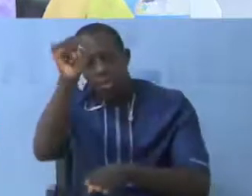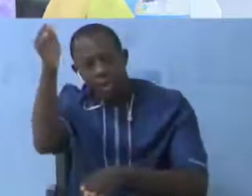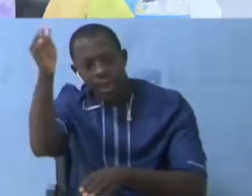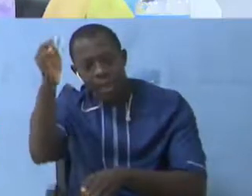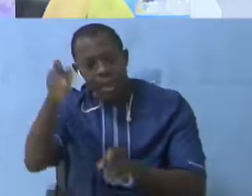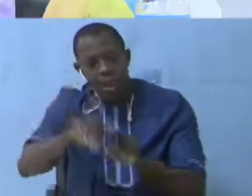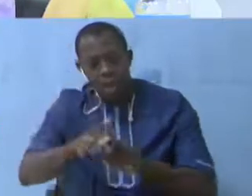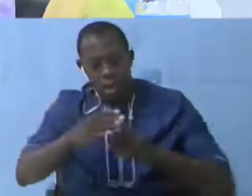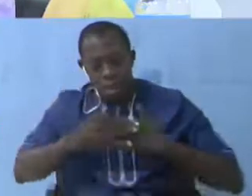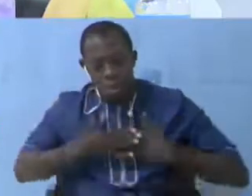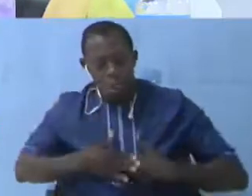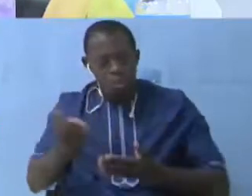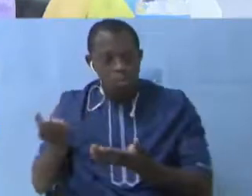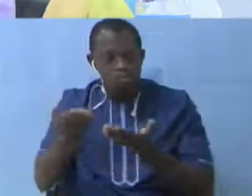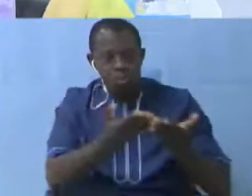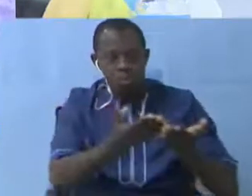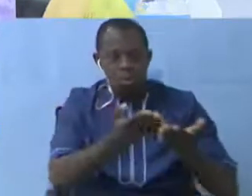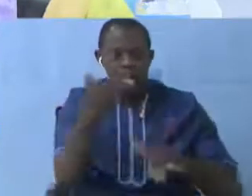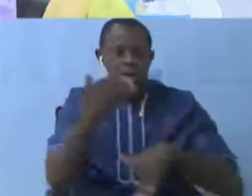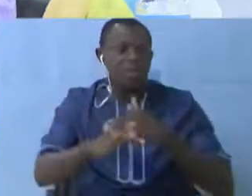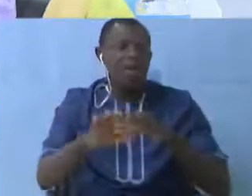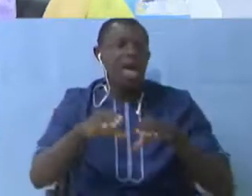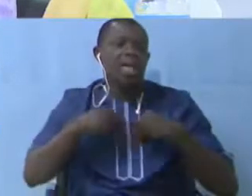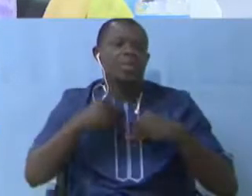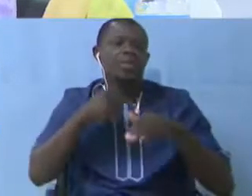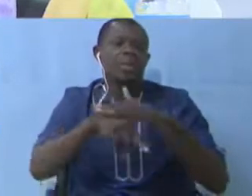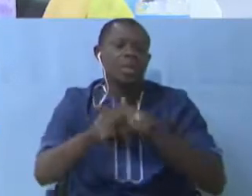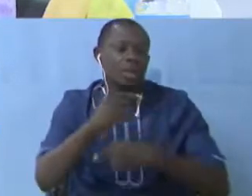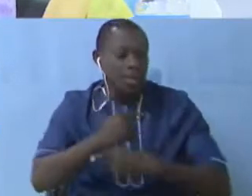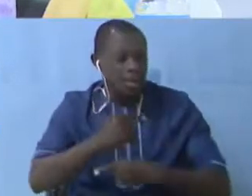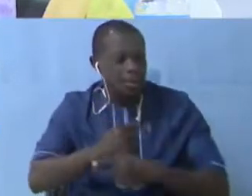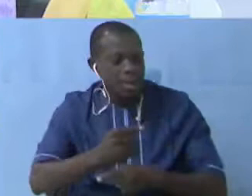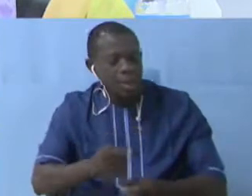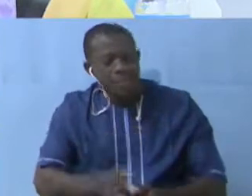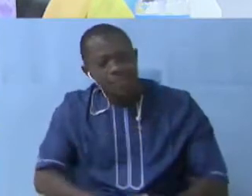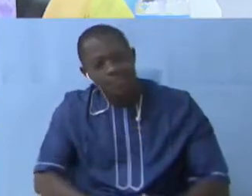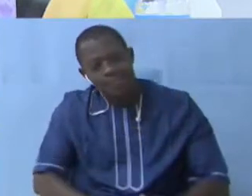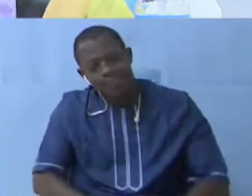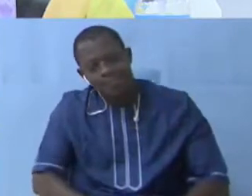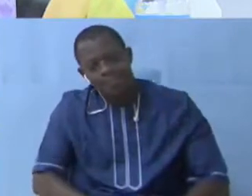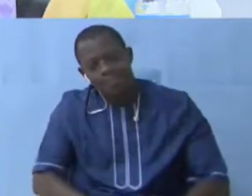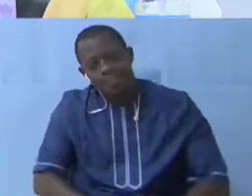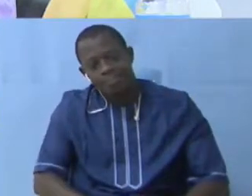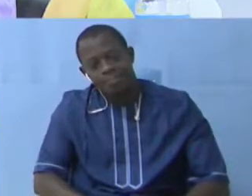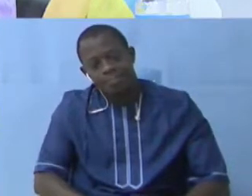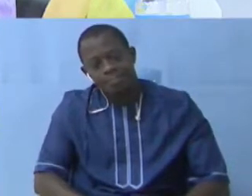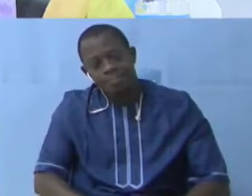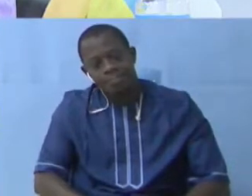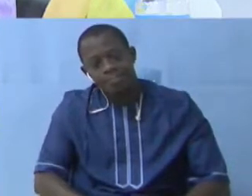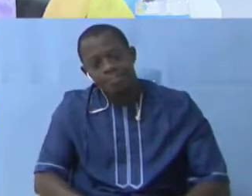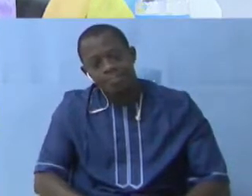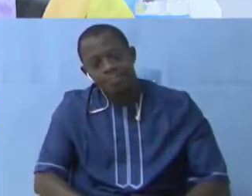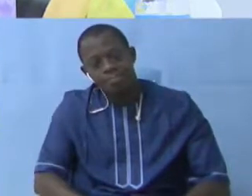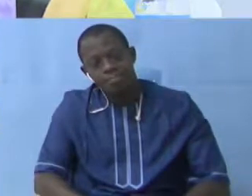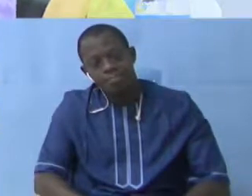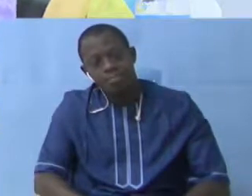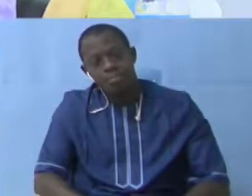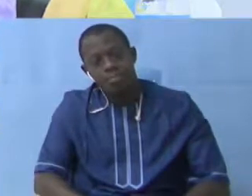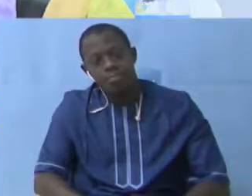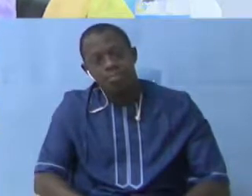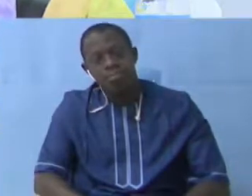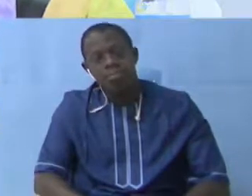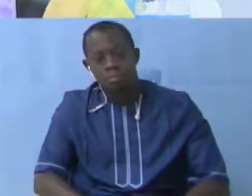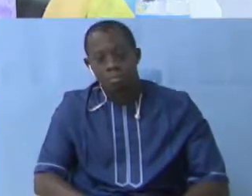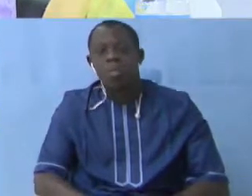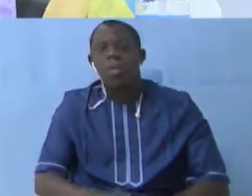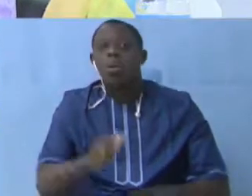country. am na Gambien yoo xam ne sax ci biti la ñoo dee waaye nag seen niw duñ ko nangoo ñu indi ko fii ci réew bi pour rok ko. Witness in Dakar the